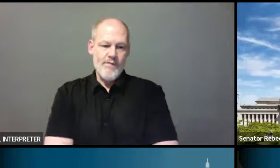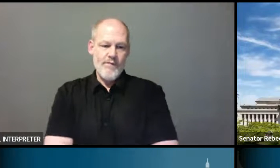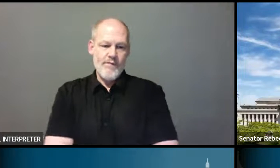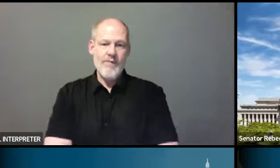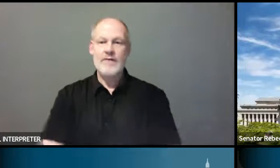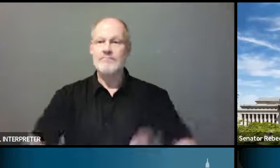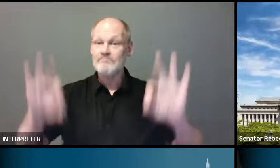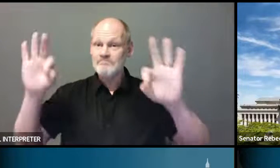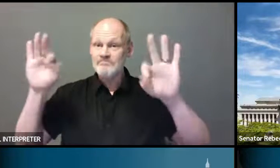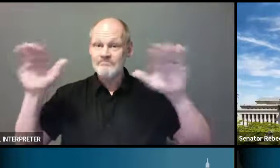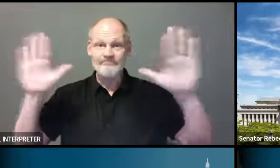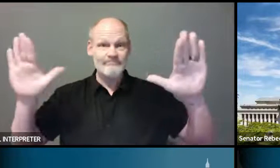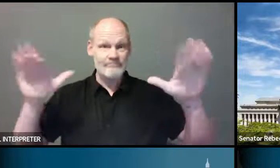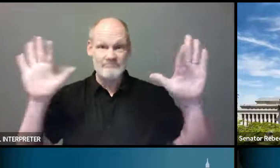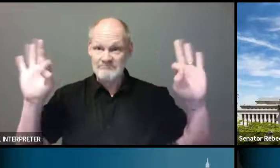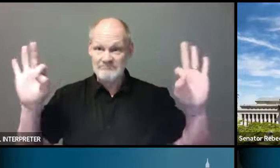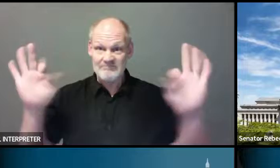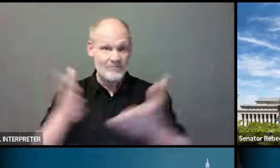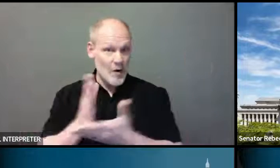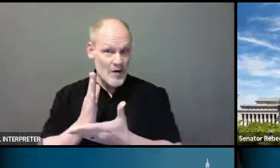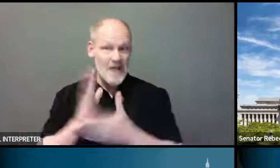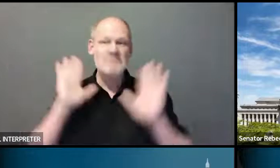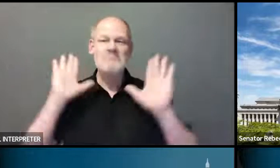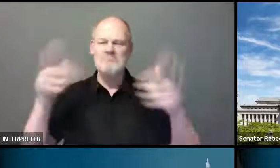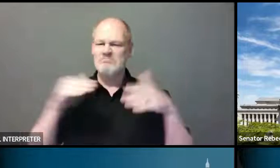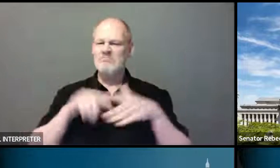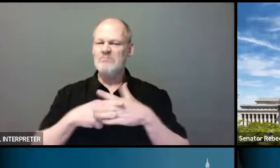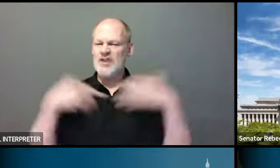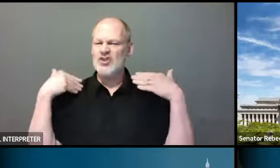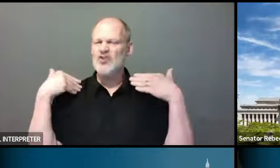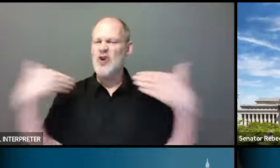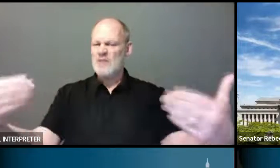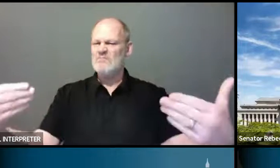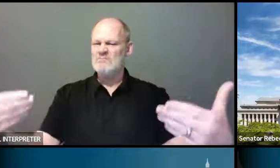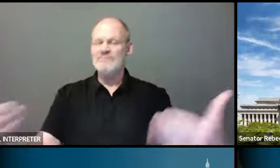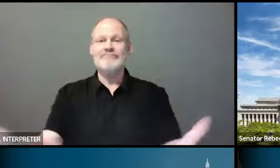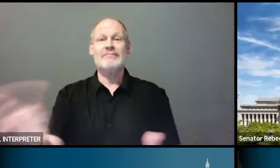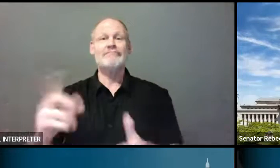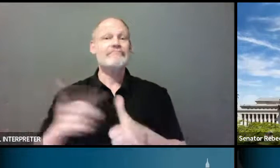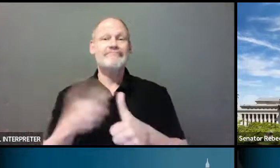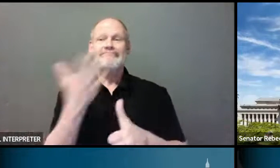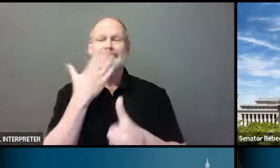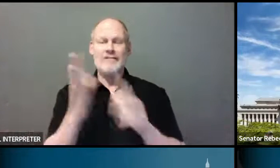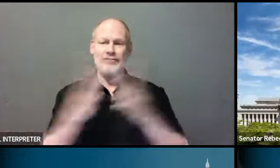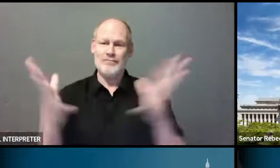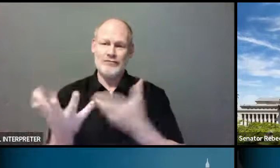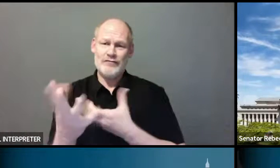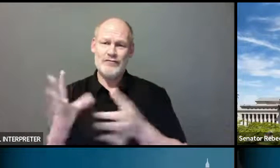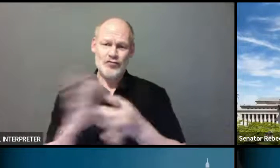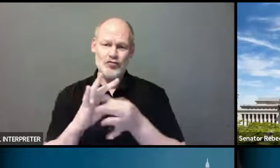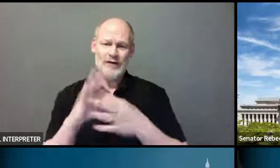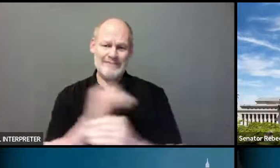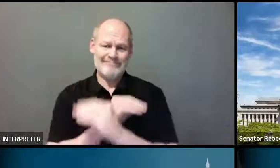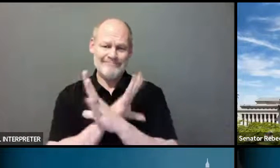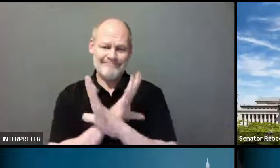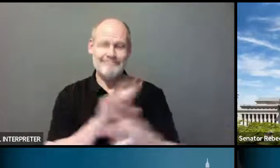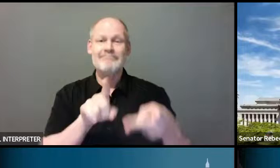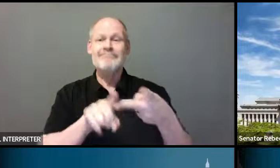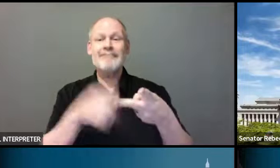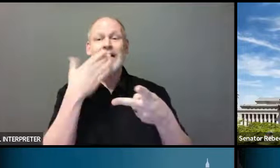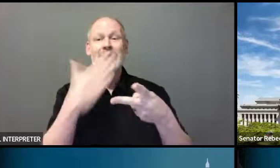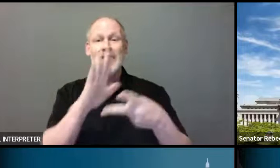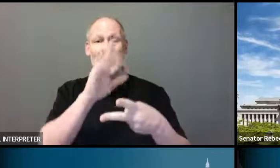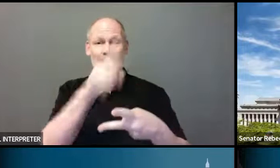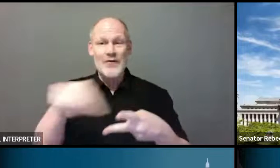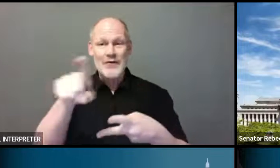All right, folks, we are going to go ahead and get started. Thank you so much for joining us, and thank you to all the folks who joined us a